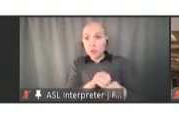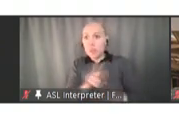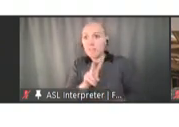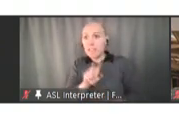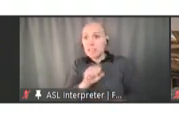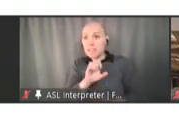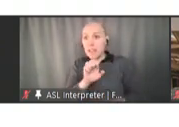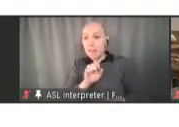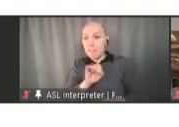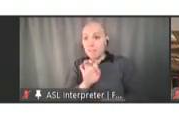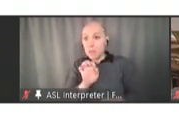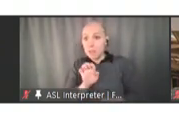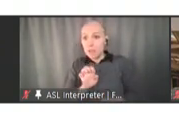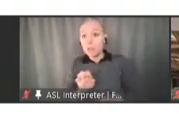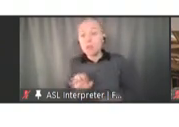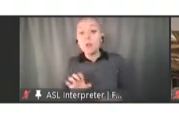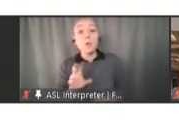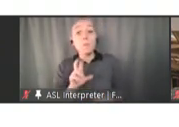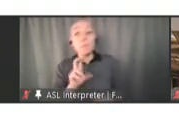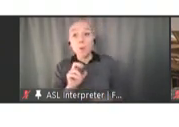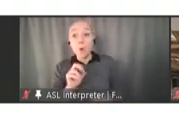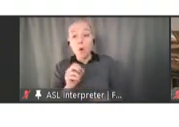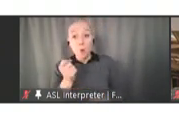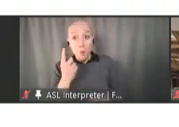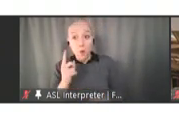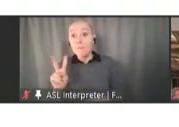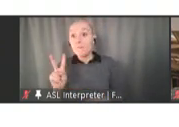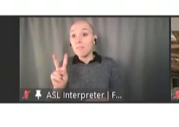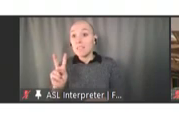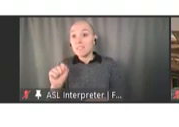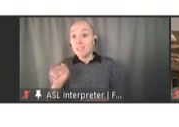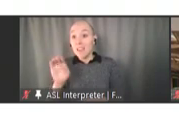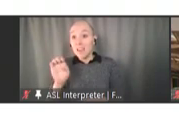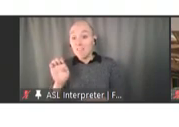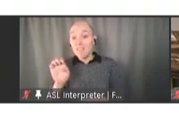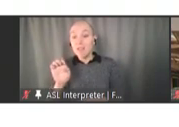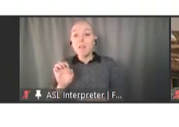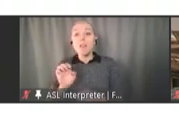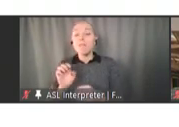very rarely reported to VSafe in the weeks following vaccination. It's one of the